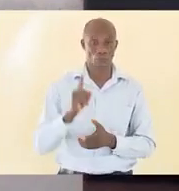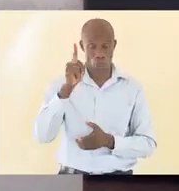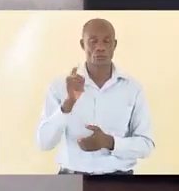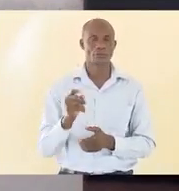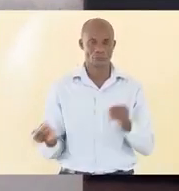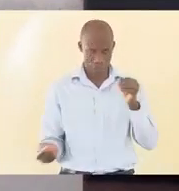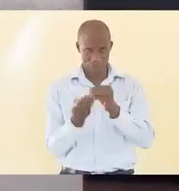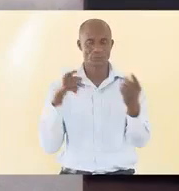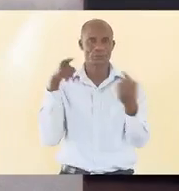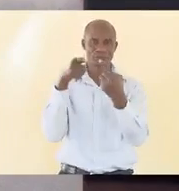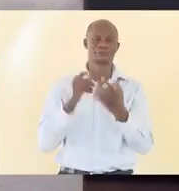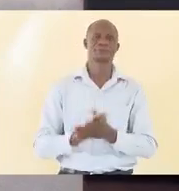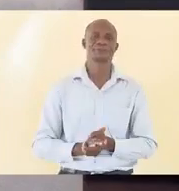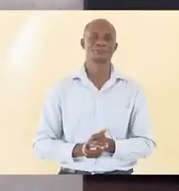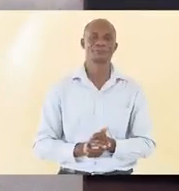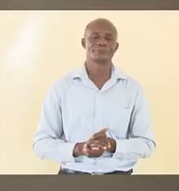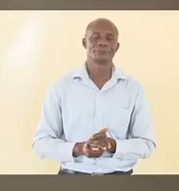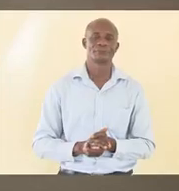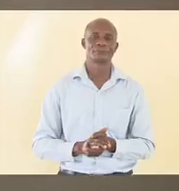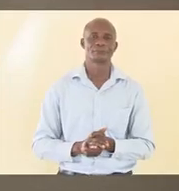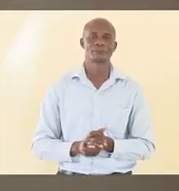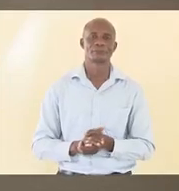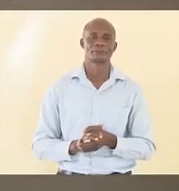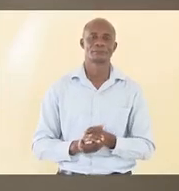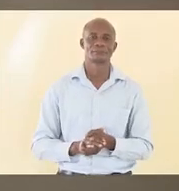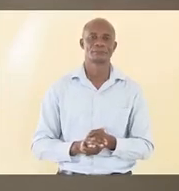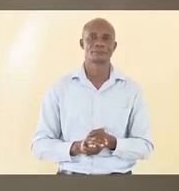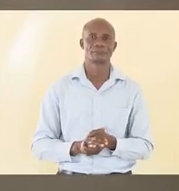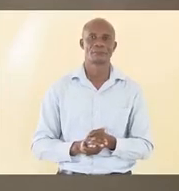There's one more ingredient. Trust.